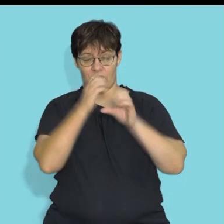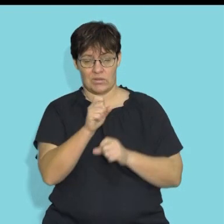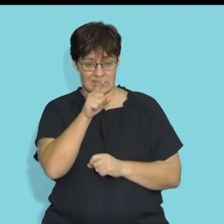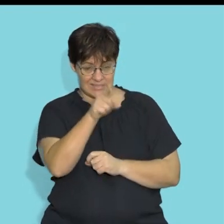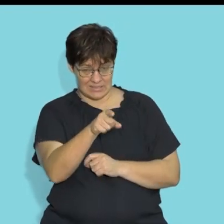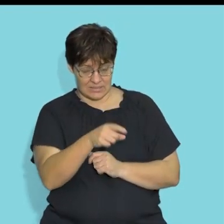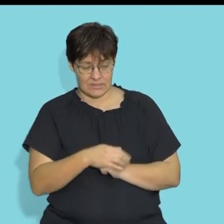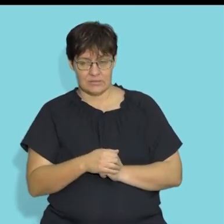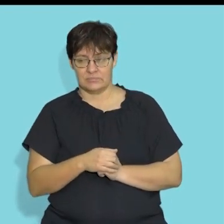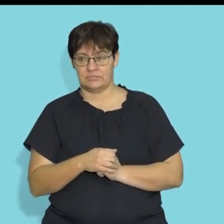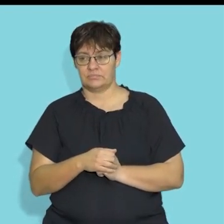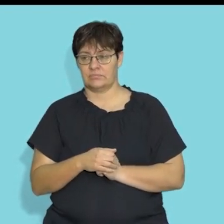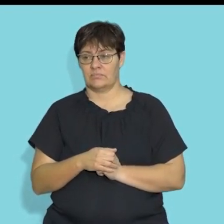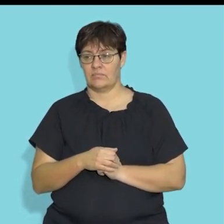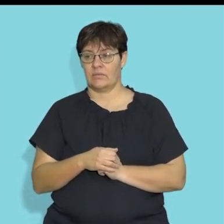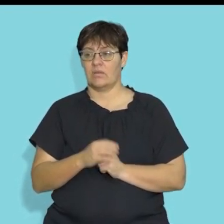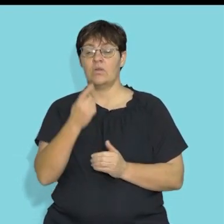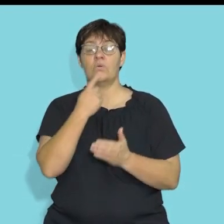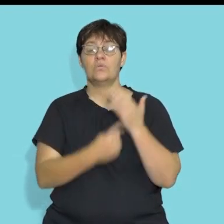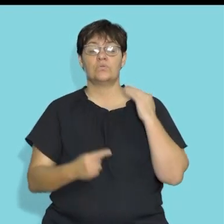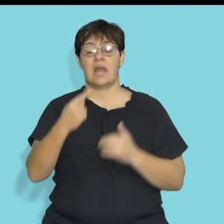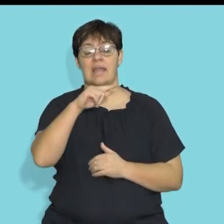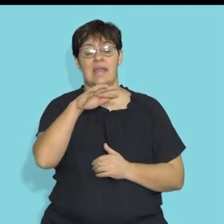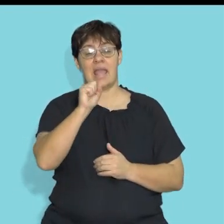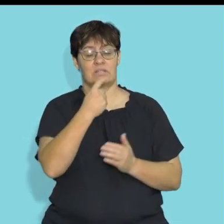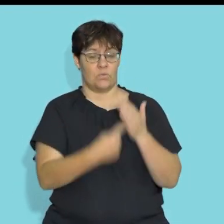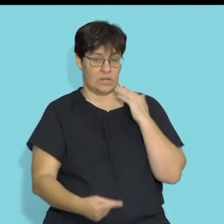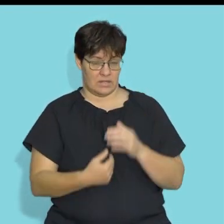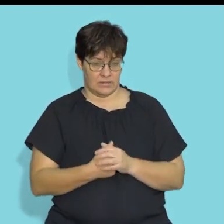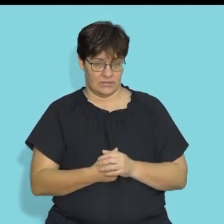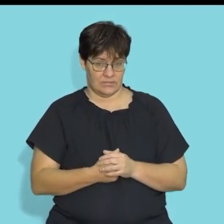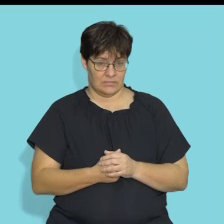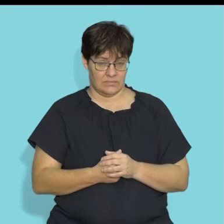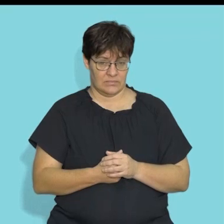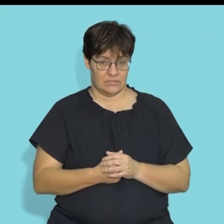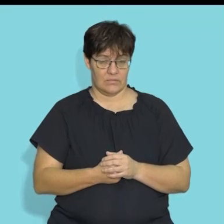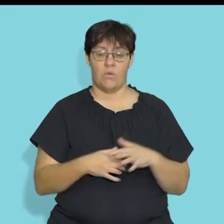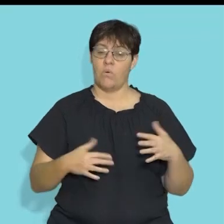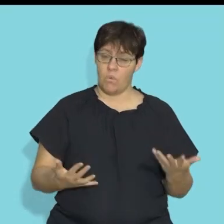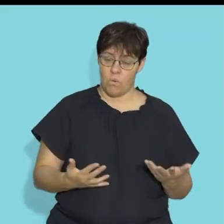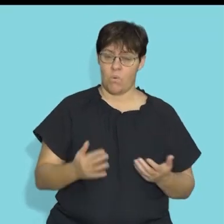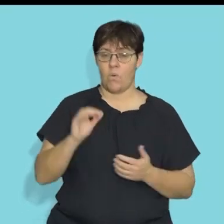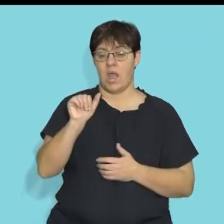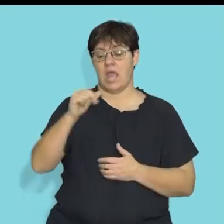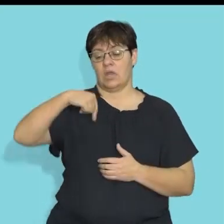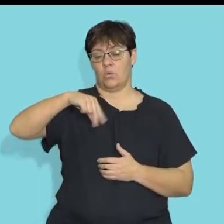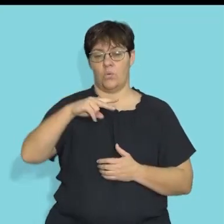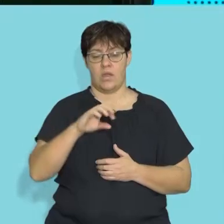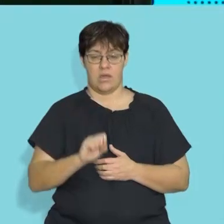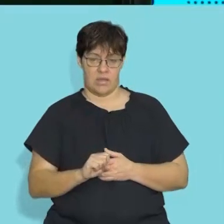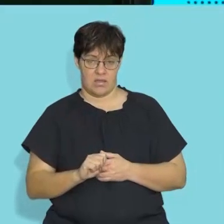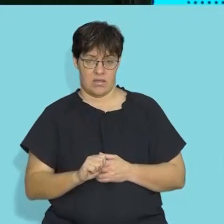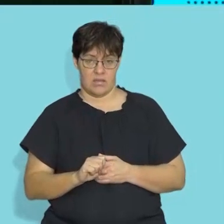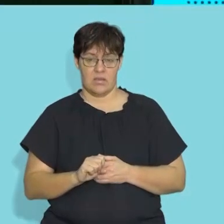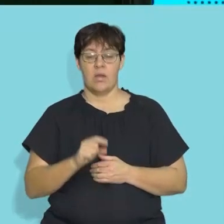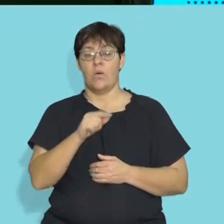focus your attention again that we only use gaseous solutions or aqueous solutions